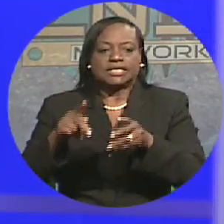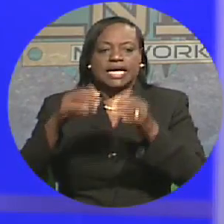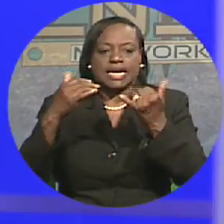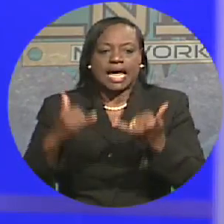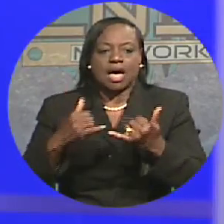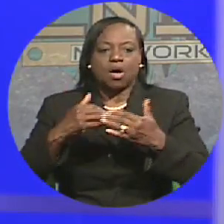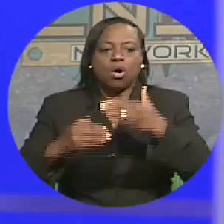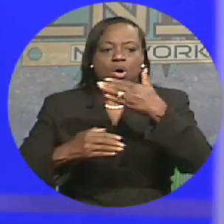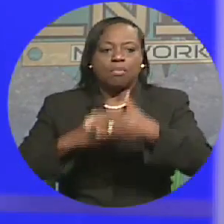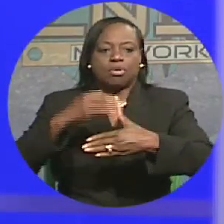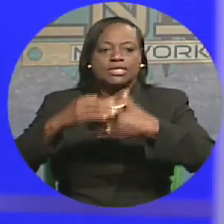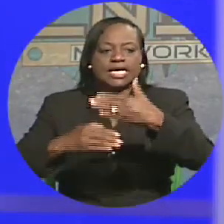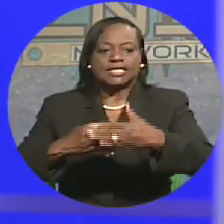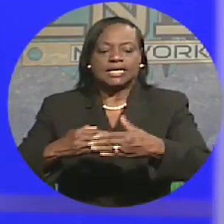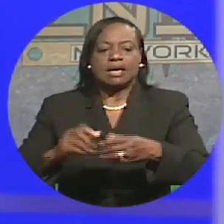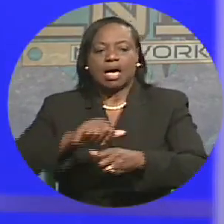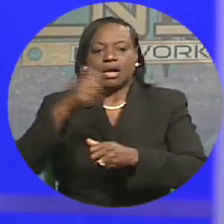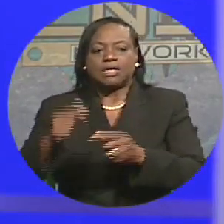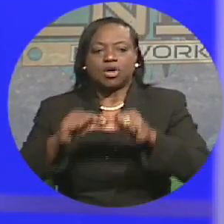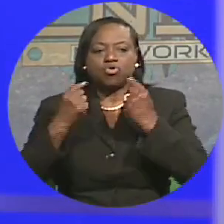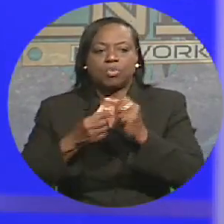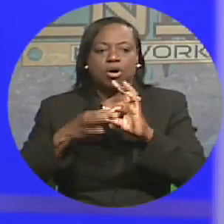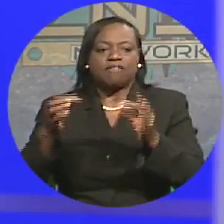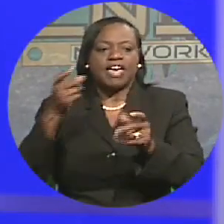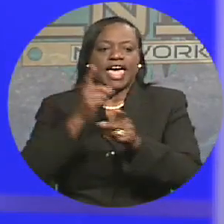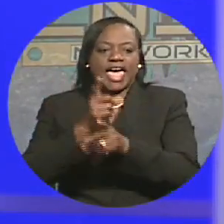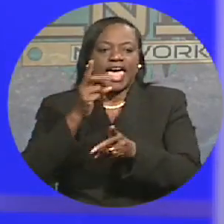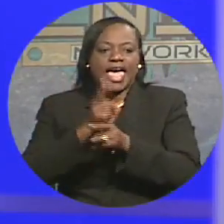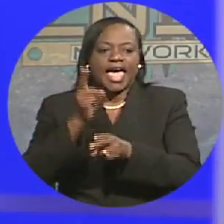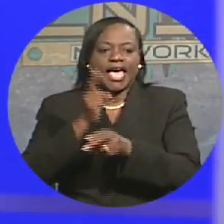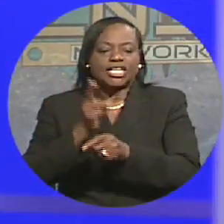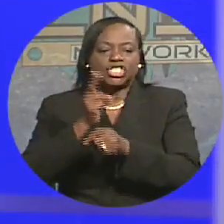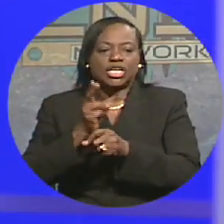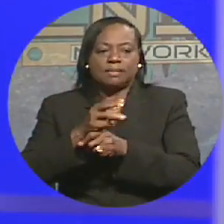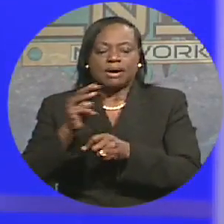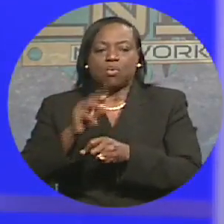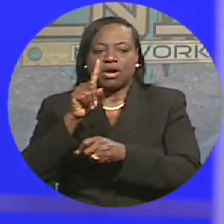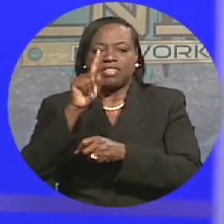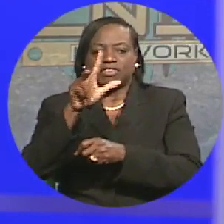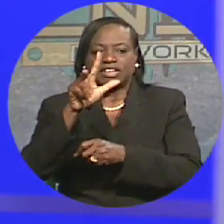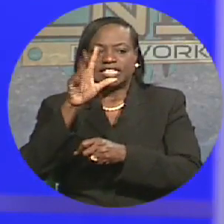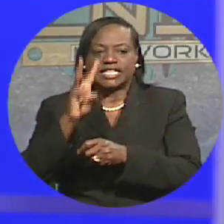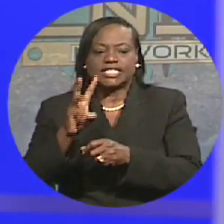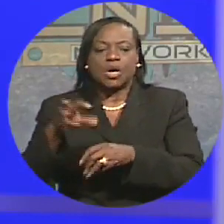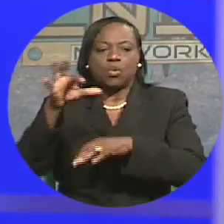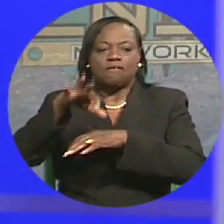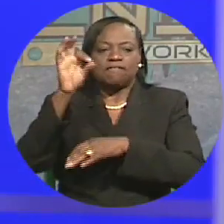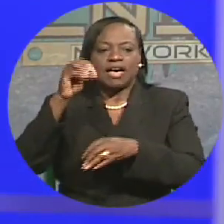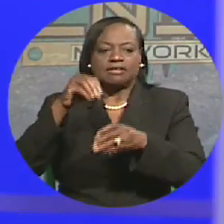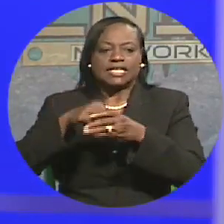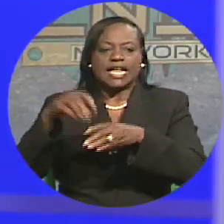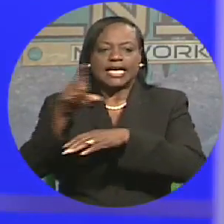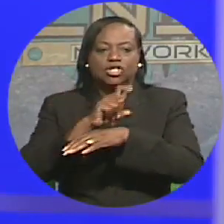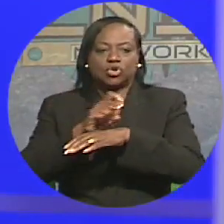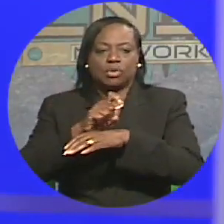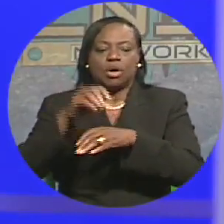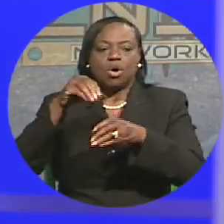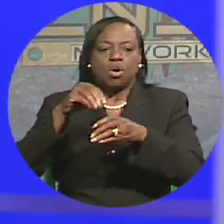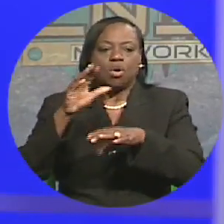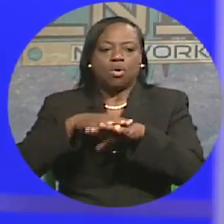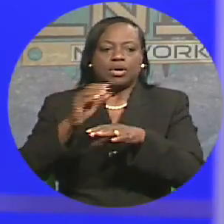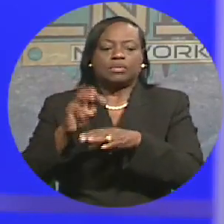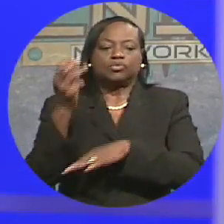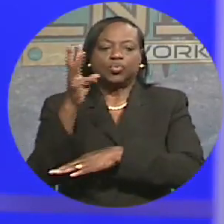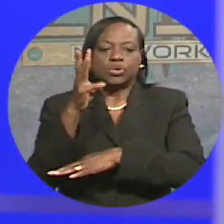another group of illegal Haitian migrants. The group of 136 was found on a wooden sloop off Staniel Key in the Exuma chain on Christmas